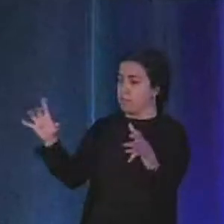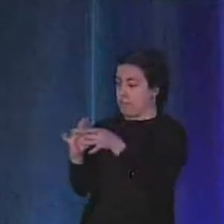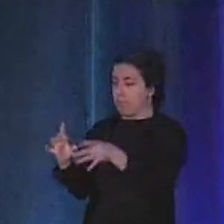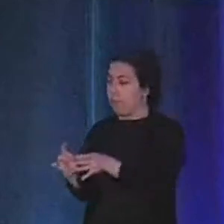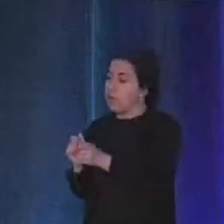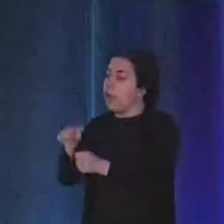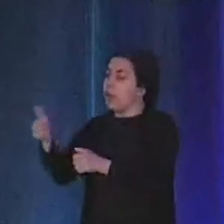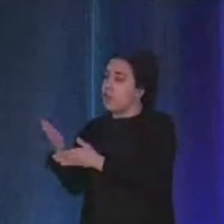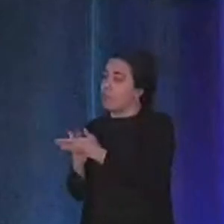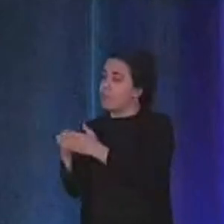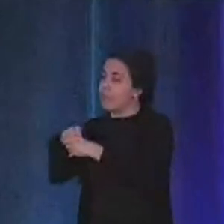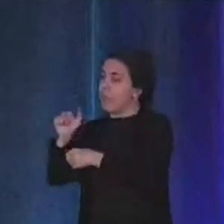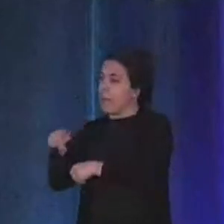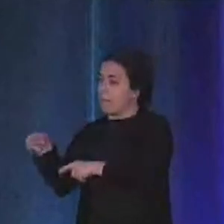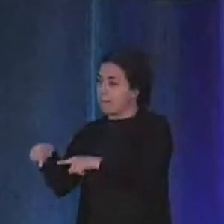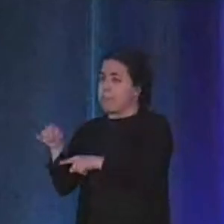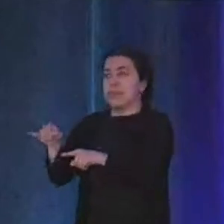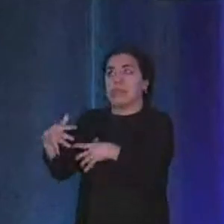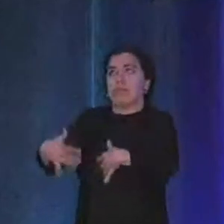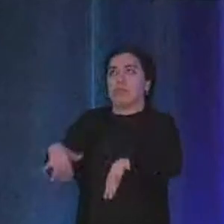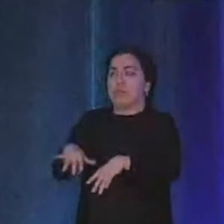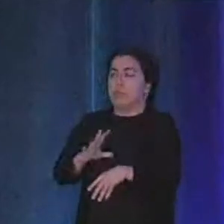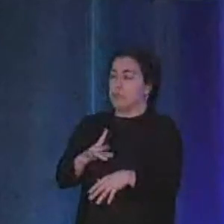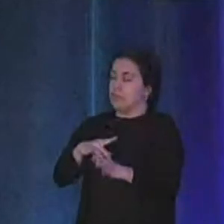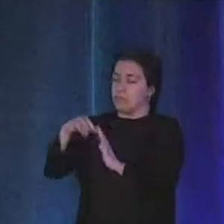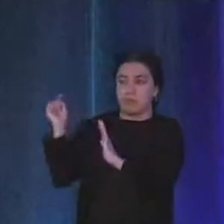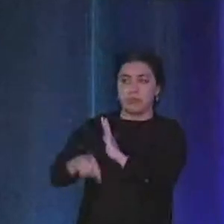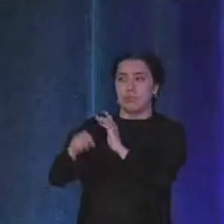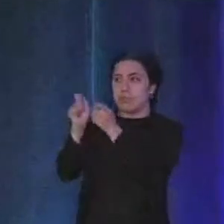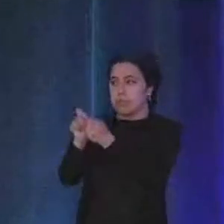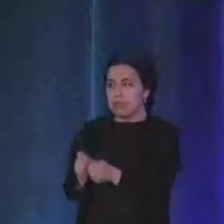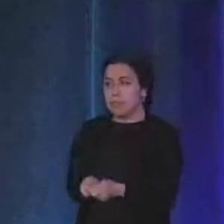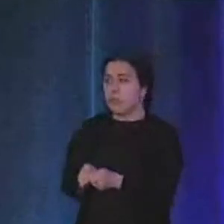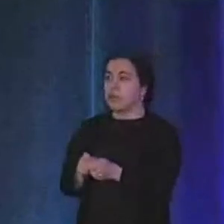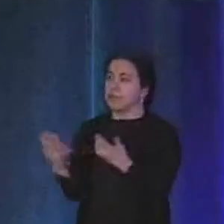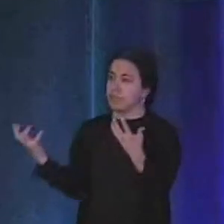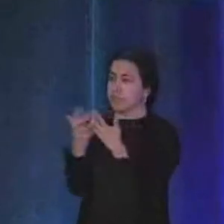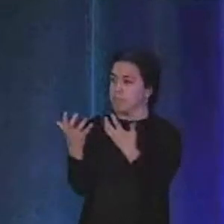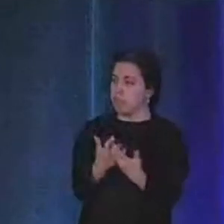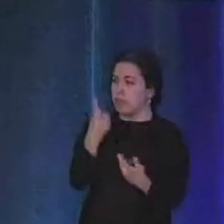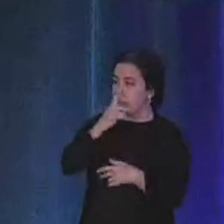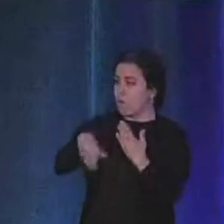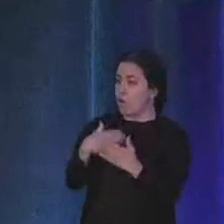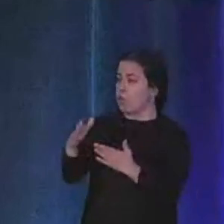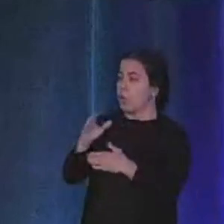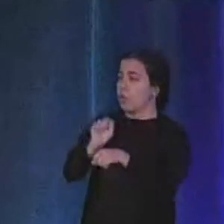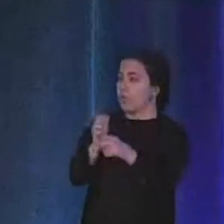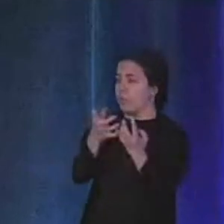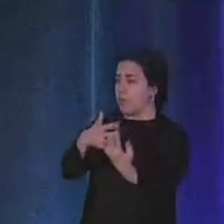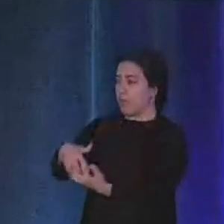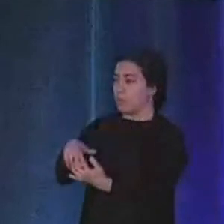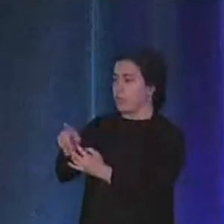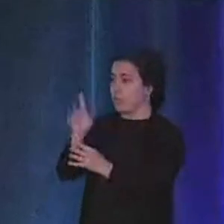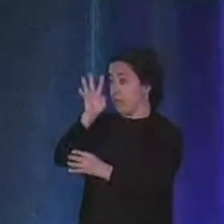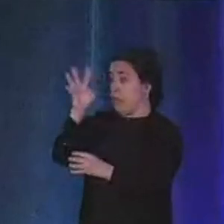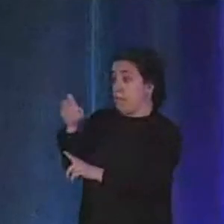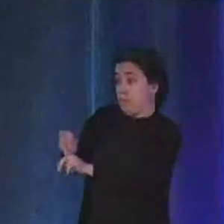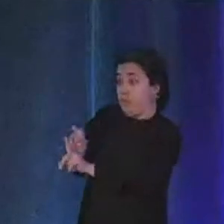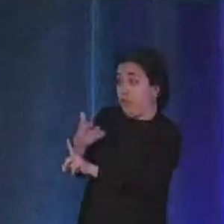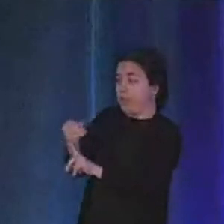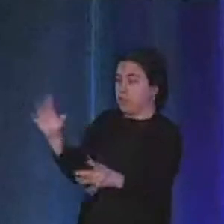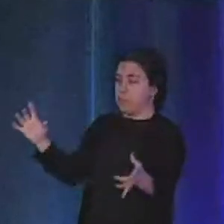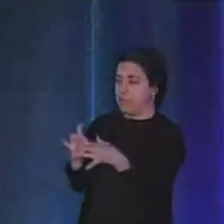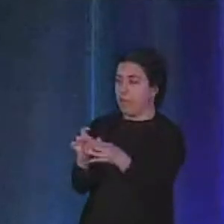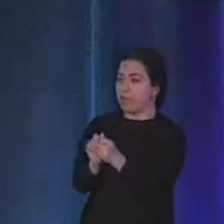app. So it's really extensible in terms of like workflows that you can create. And then you can like tie that into